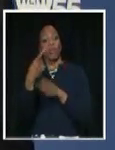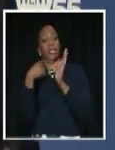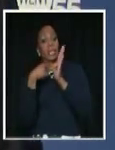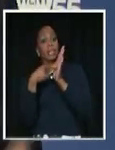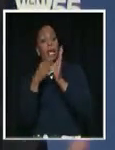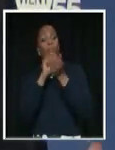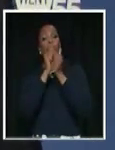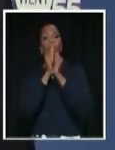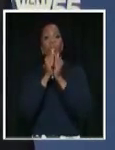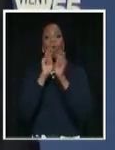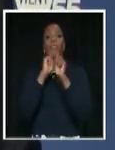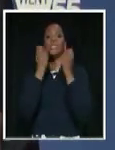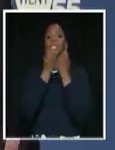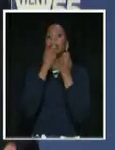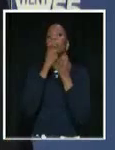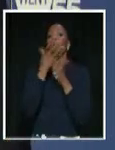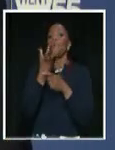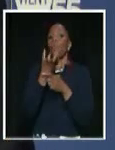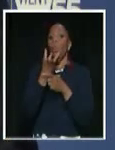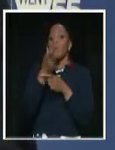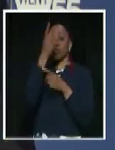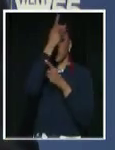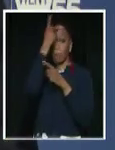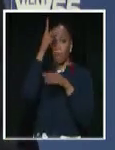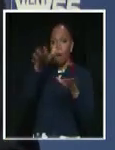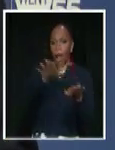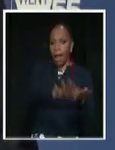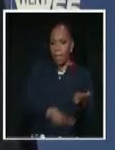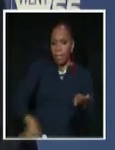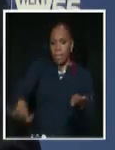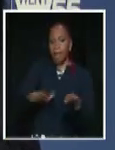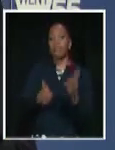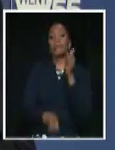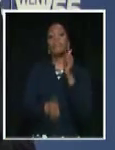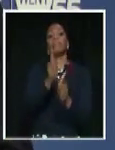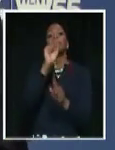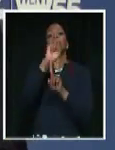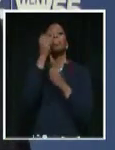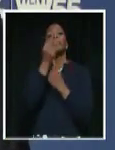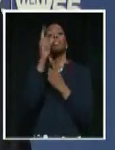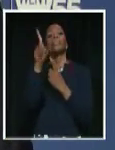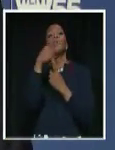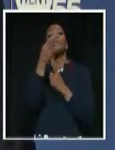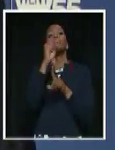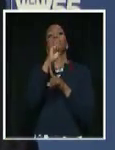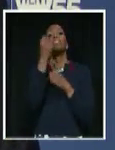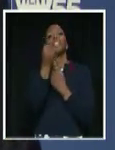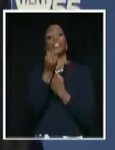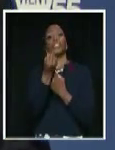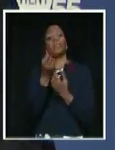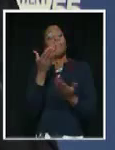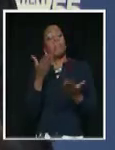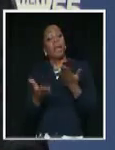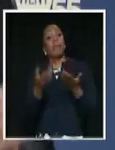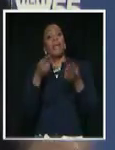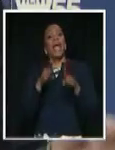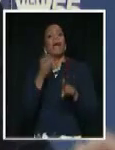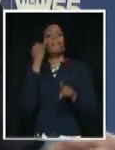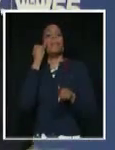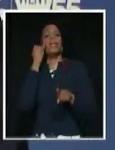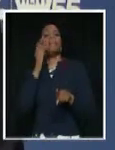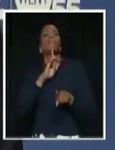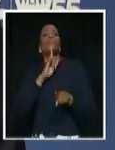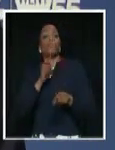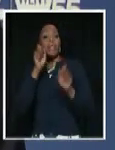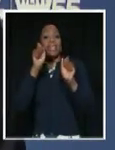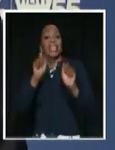that wants some parkland, well, look, in most cases, it shouldn't happen. The only condition under which it might happen is if they truly can